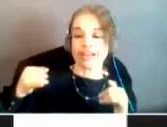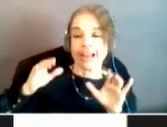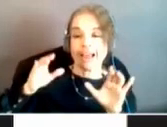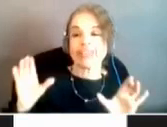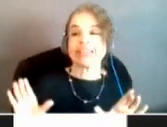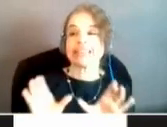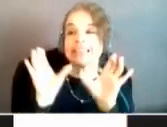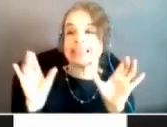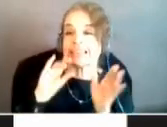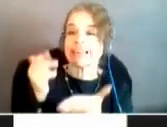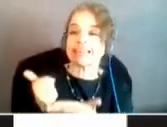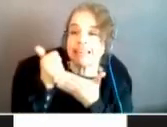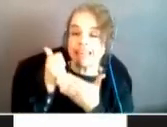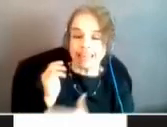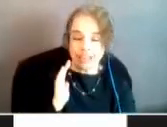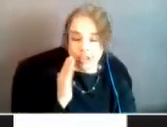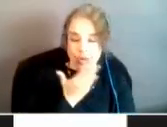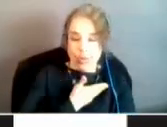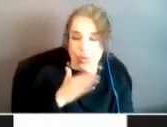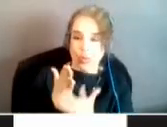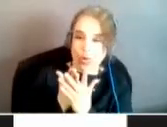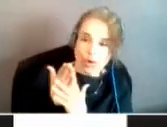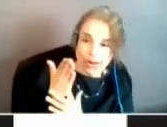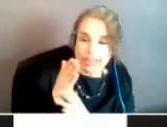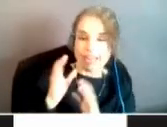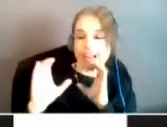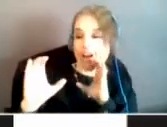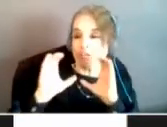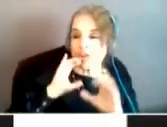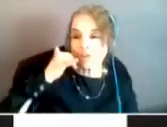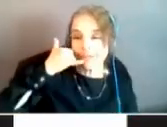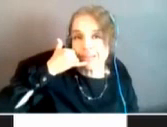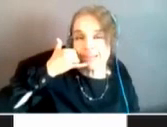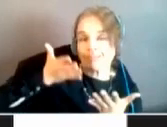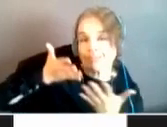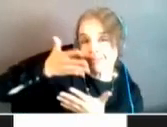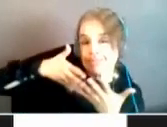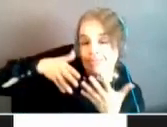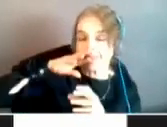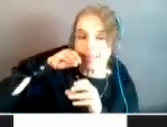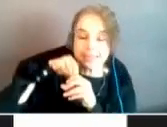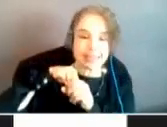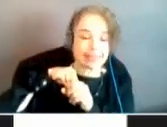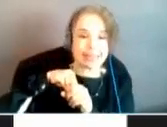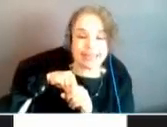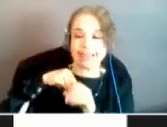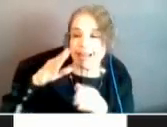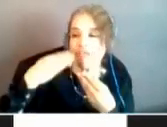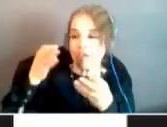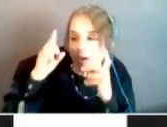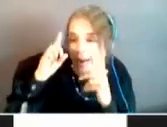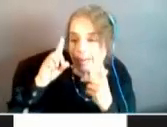activities that can help build community through group conversations. They do play games and offer education.